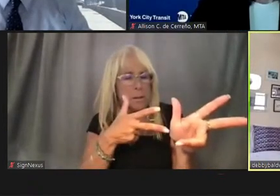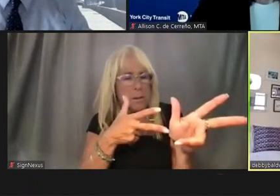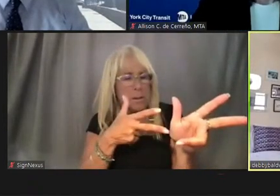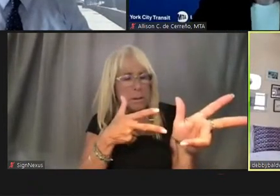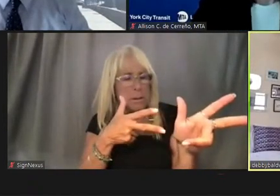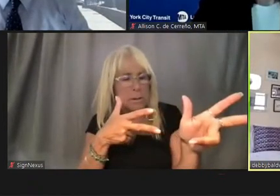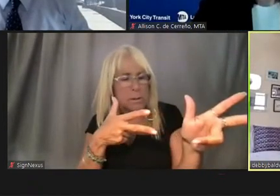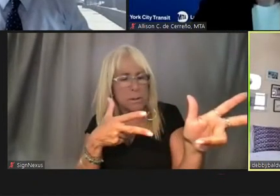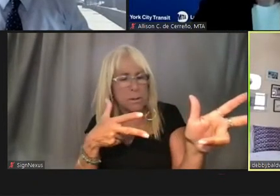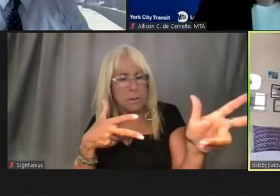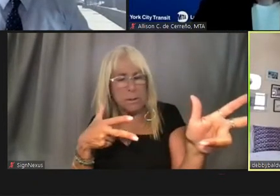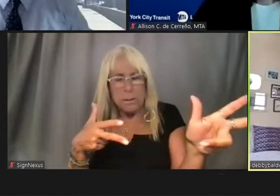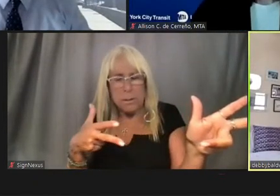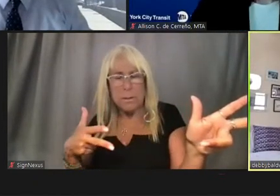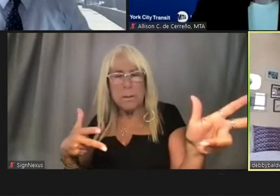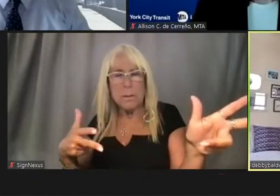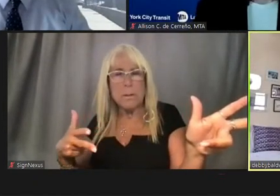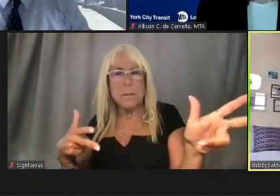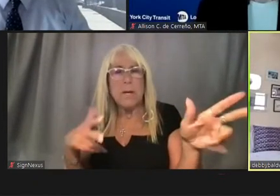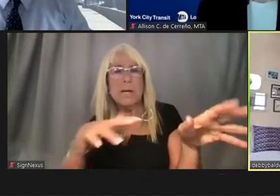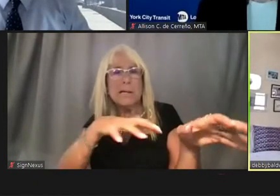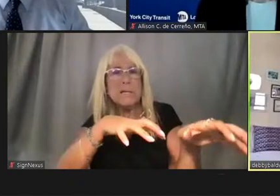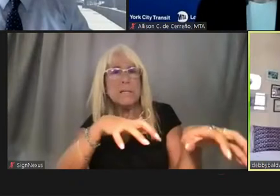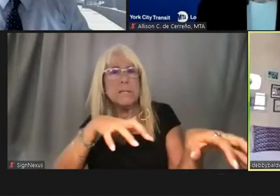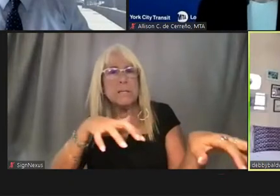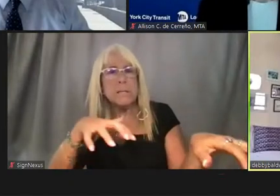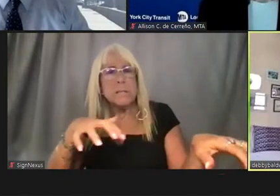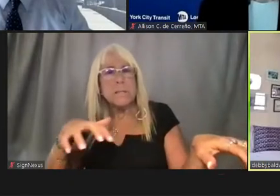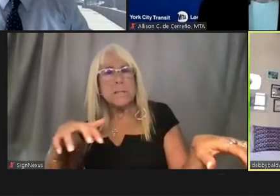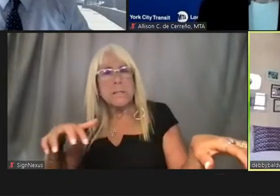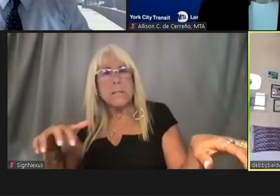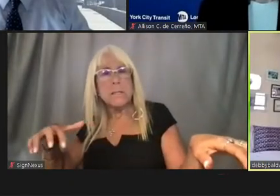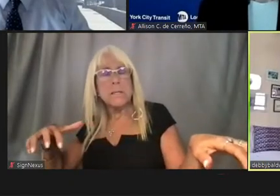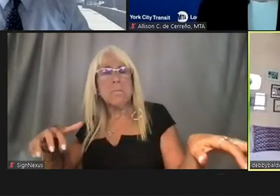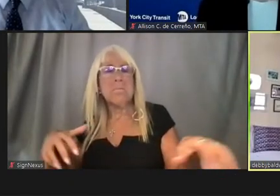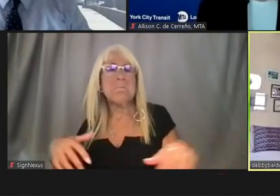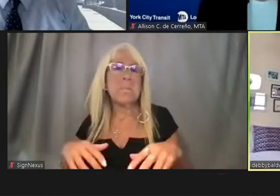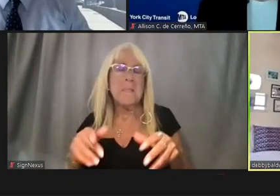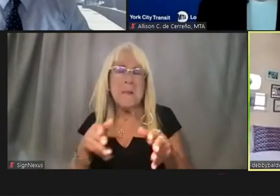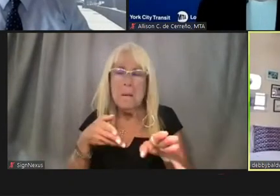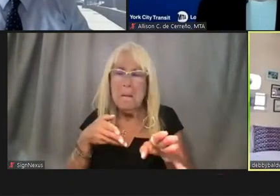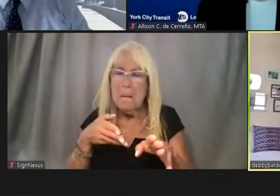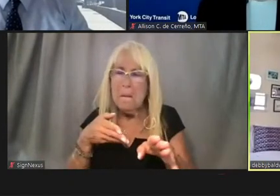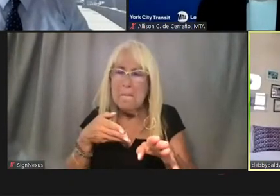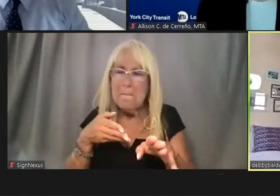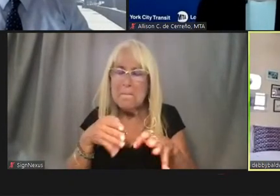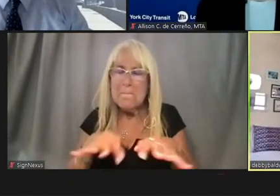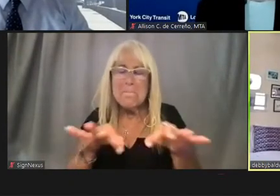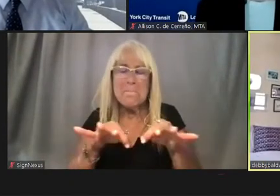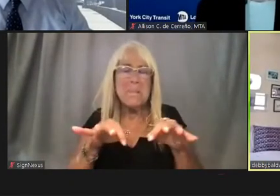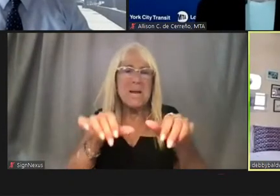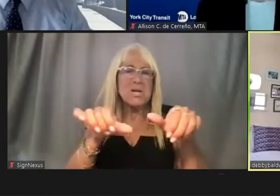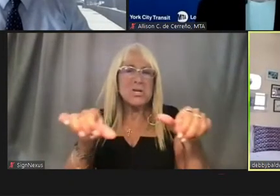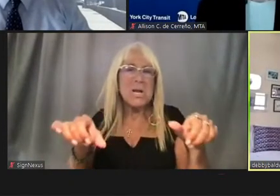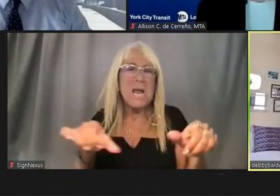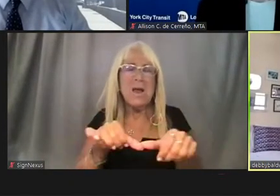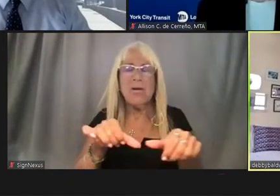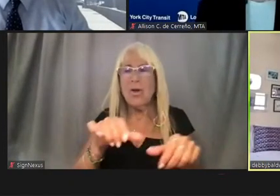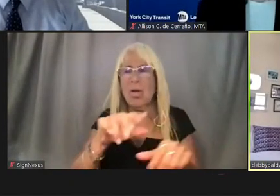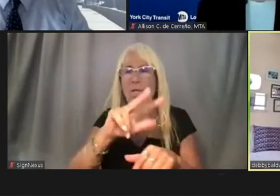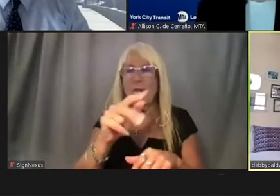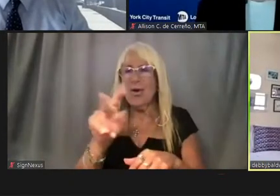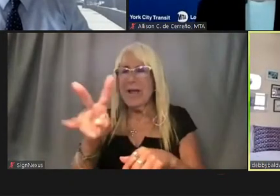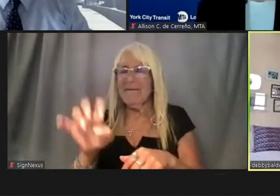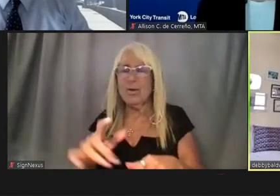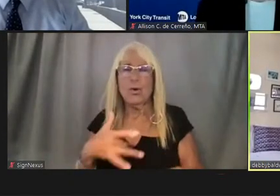tailpipes as congestion builds along major corridors like Third Avenue you can feel the tempers